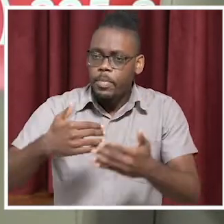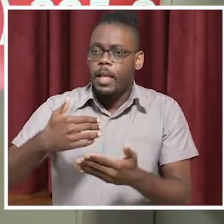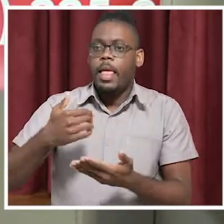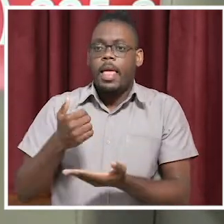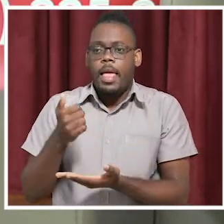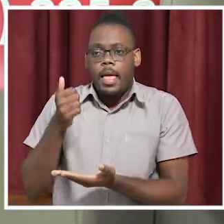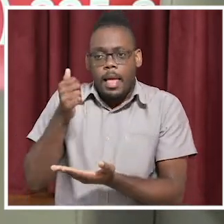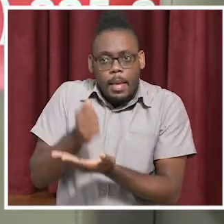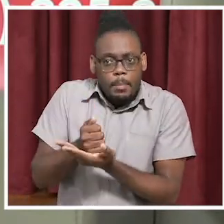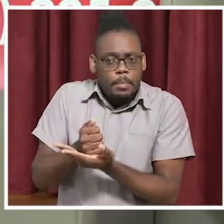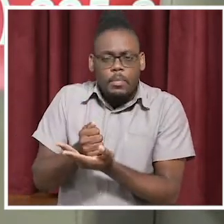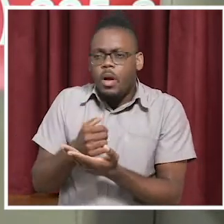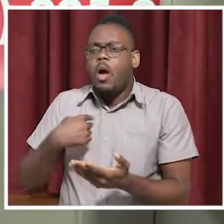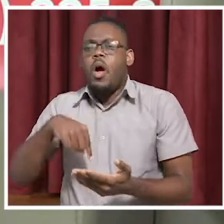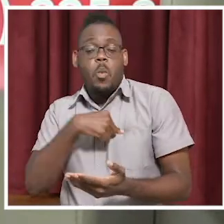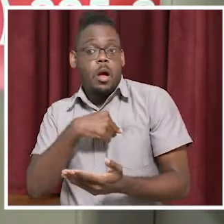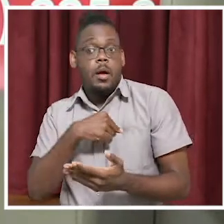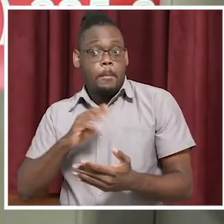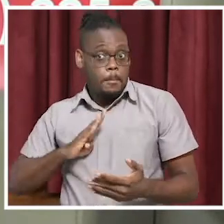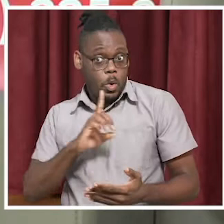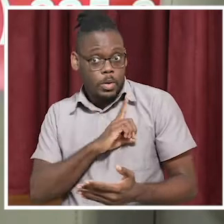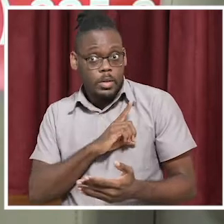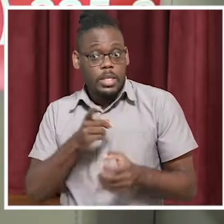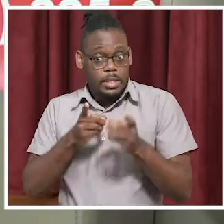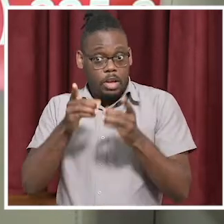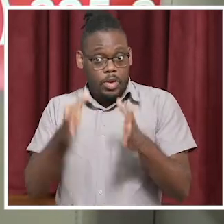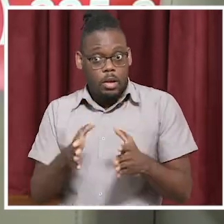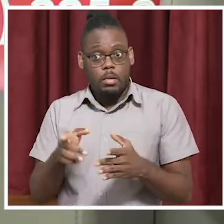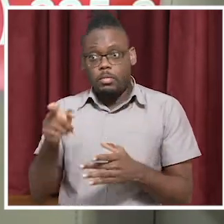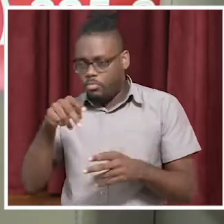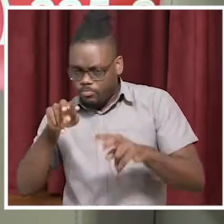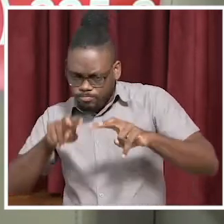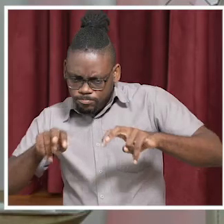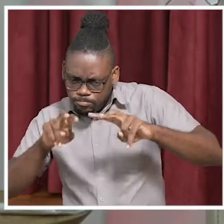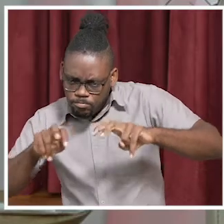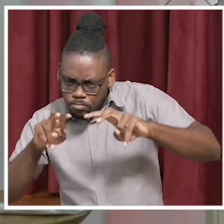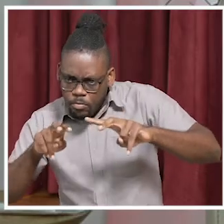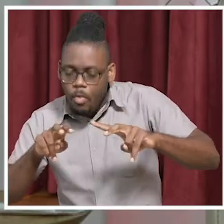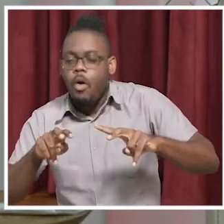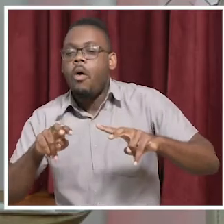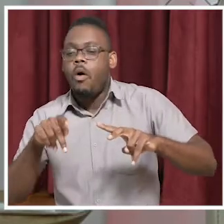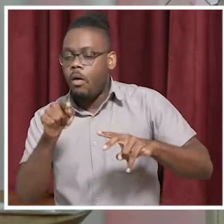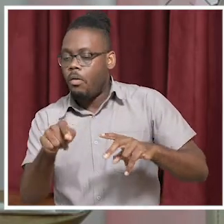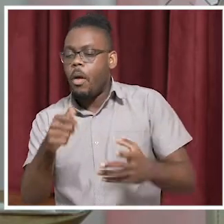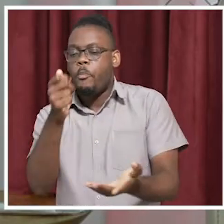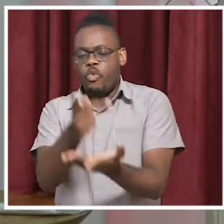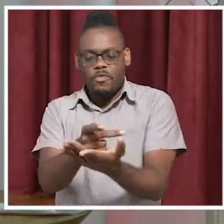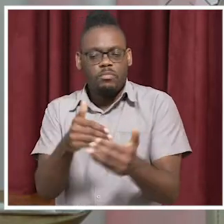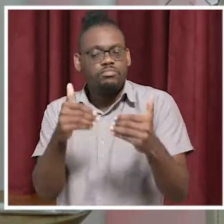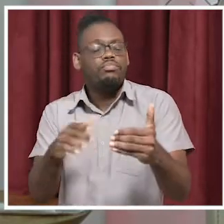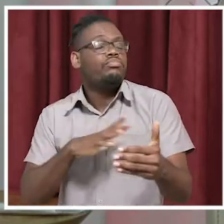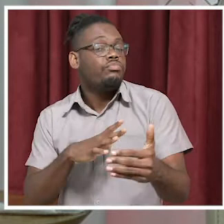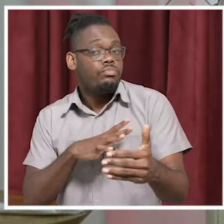directors. And then from there, the grant is usually implemented. So let's specify, if we were to look at elderly seeking